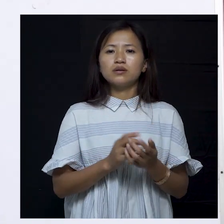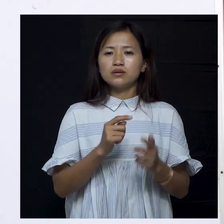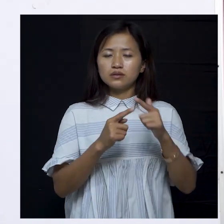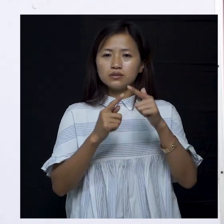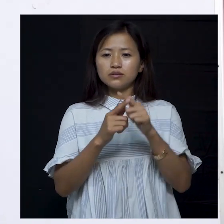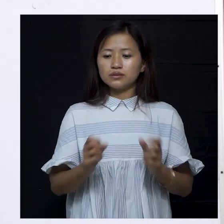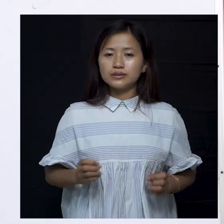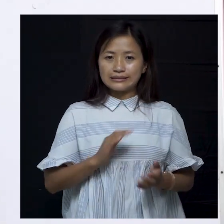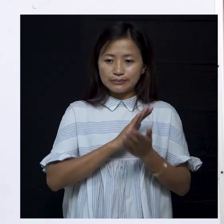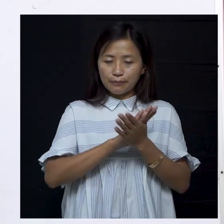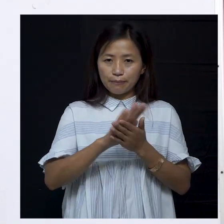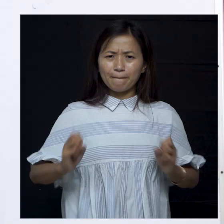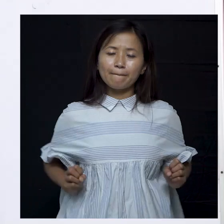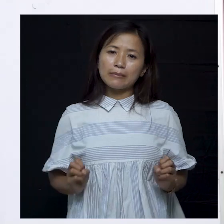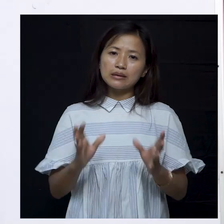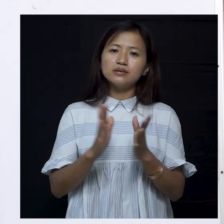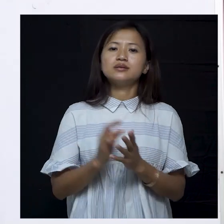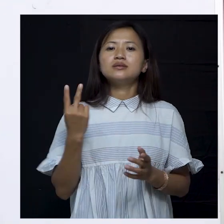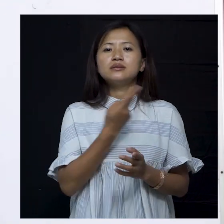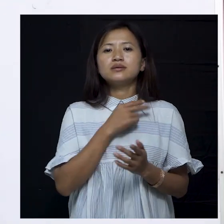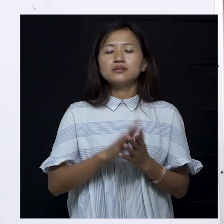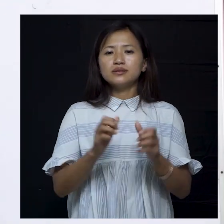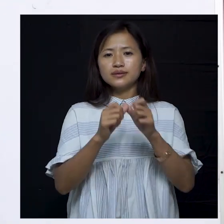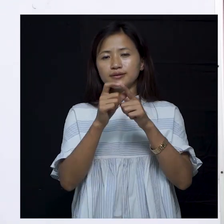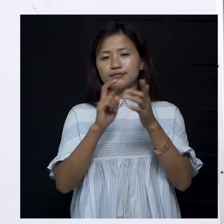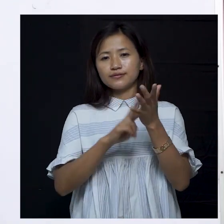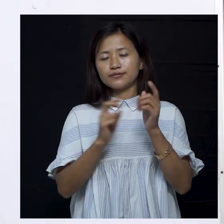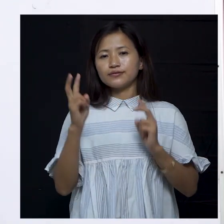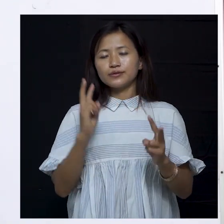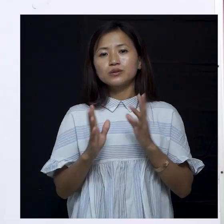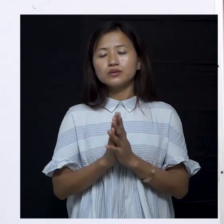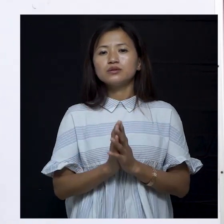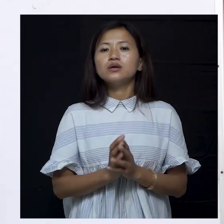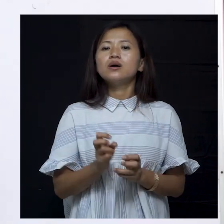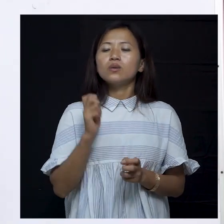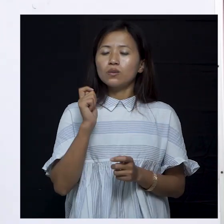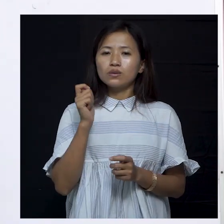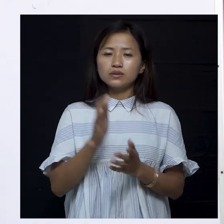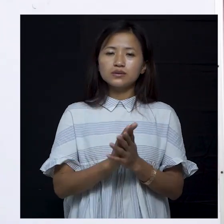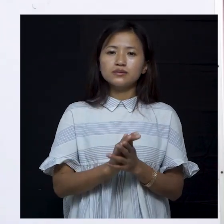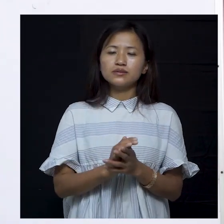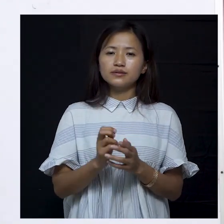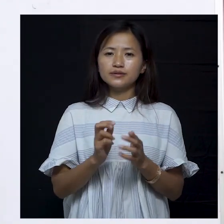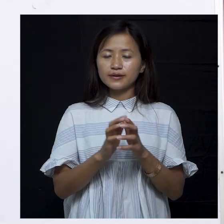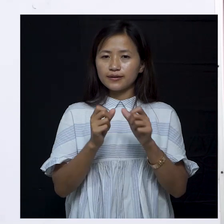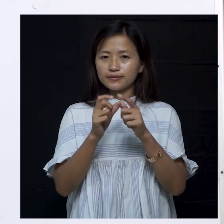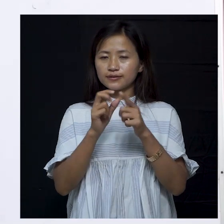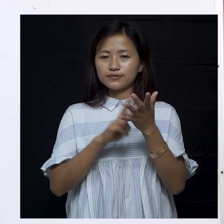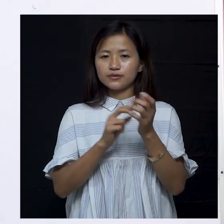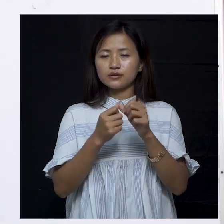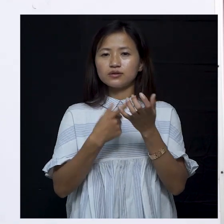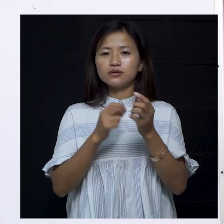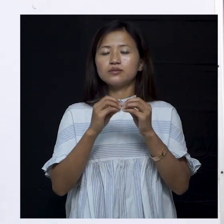that it will become clearer to us. An adverb clause will do the work of an adverb like that of a noun